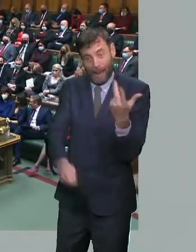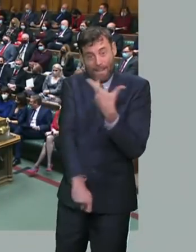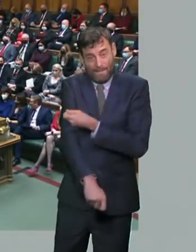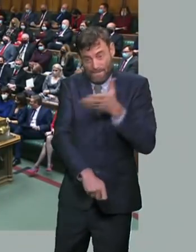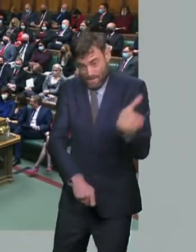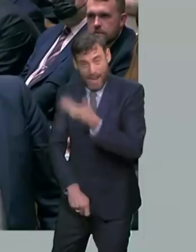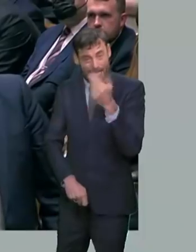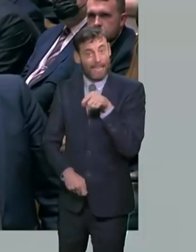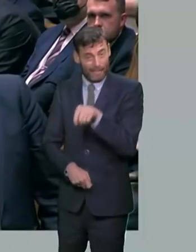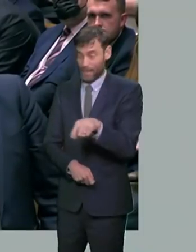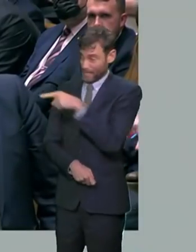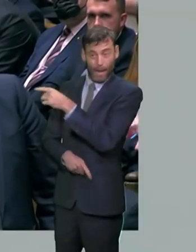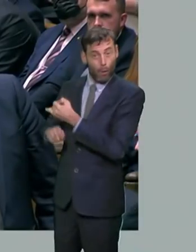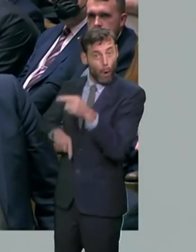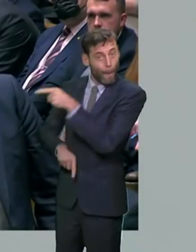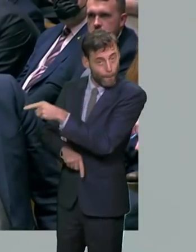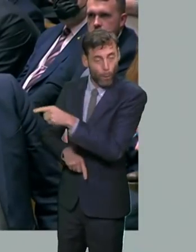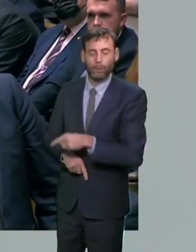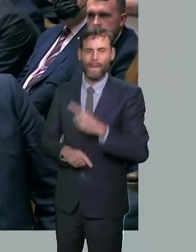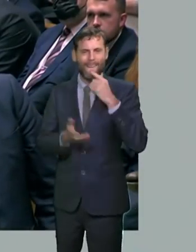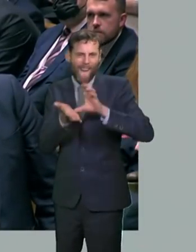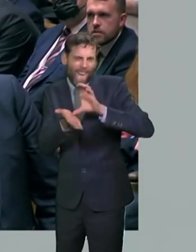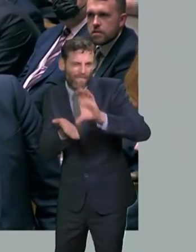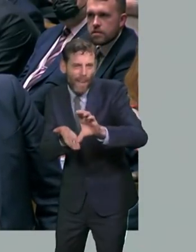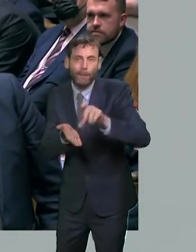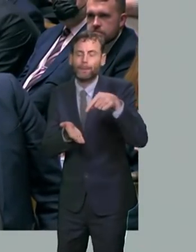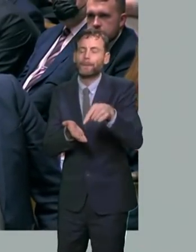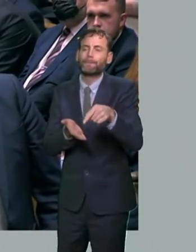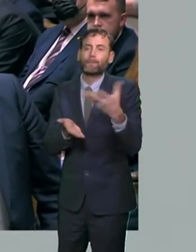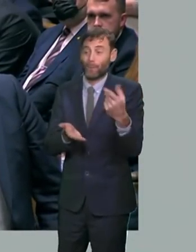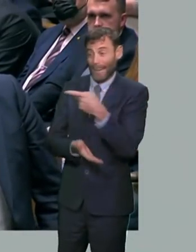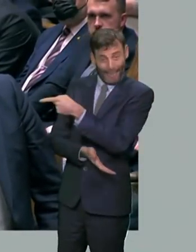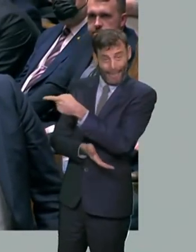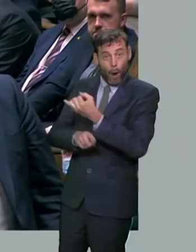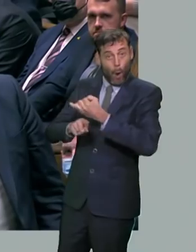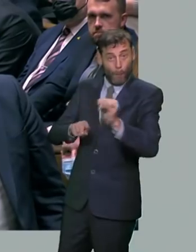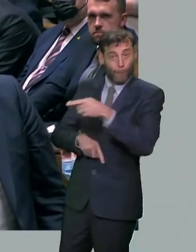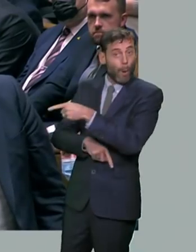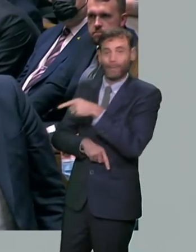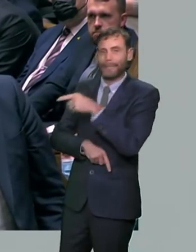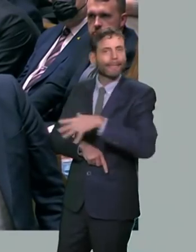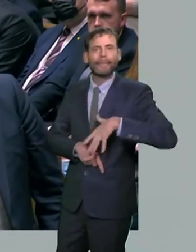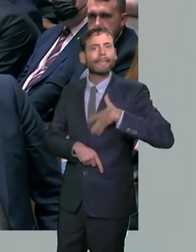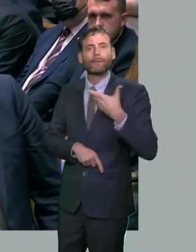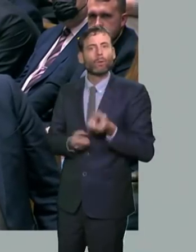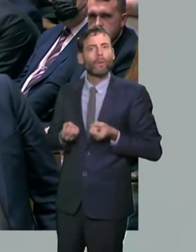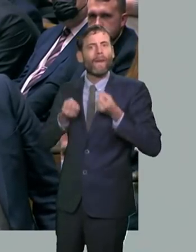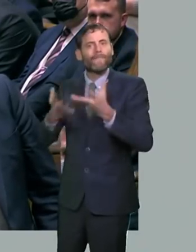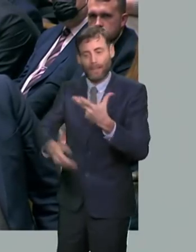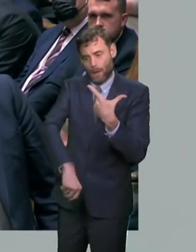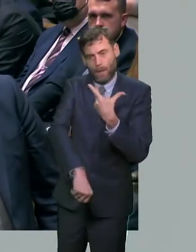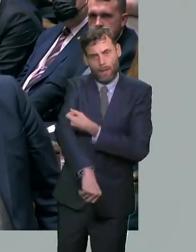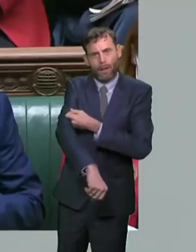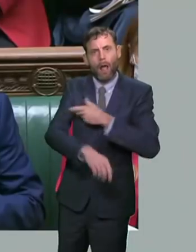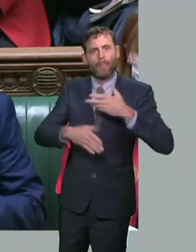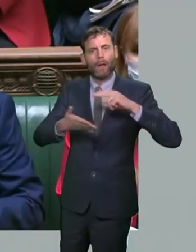that he opposed, whether it's on investment, he did, Mr. Speaker. He didn't want to invest in the vaccine task